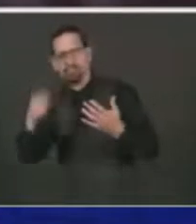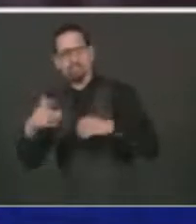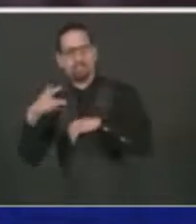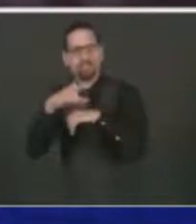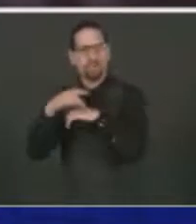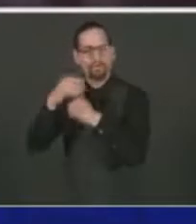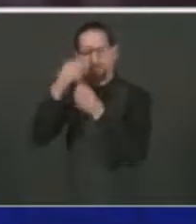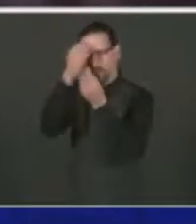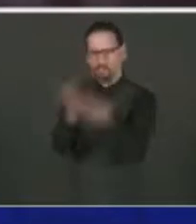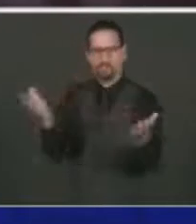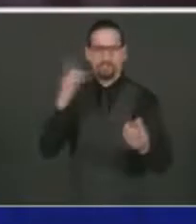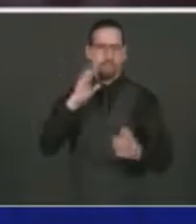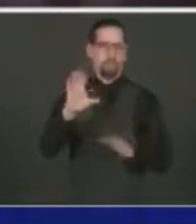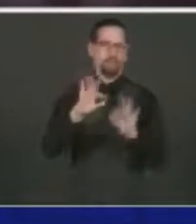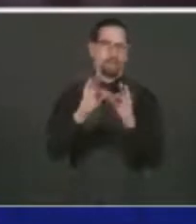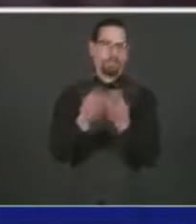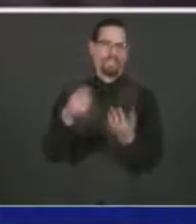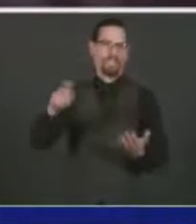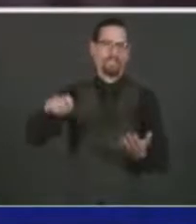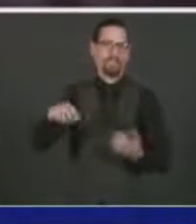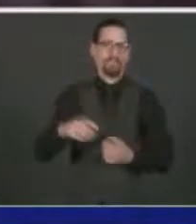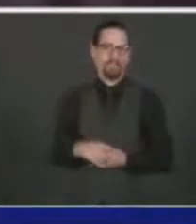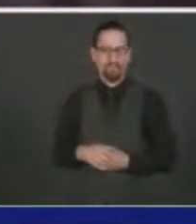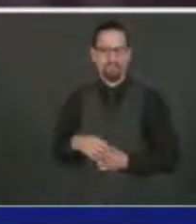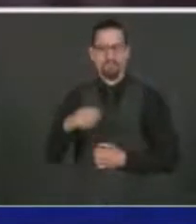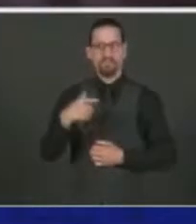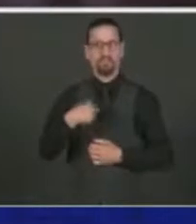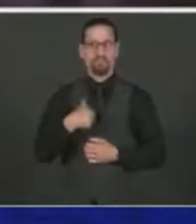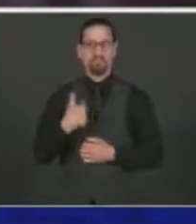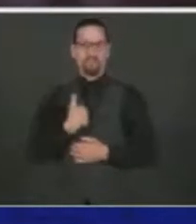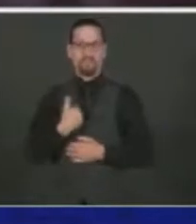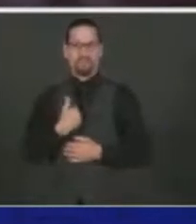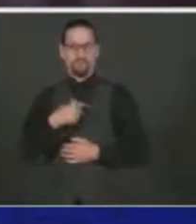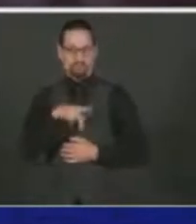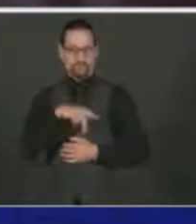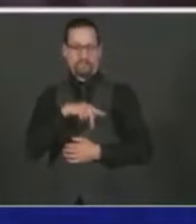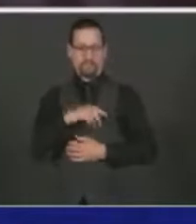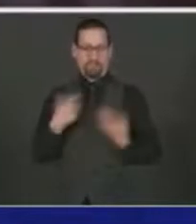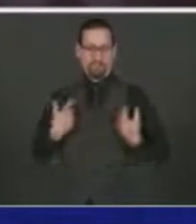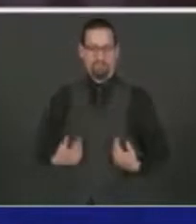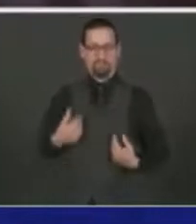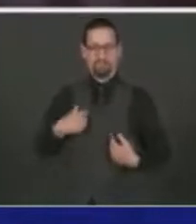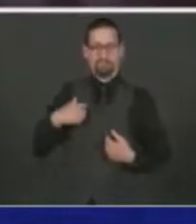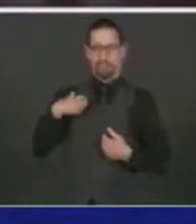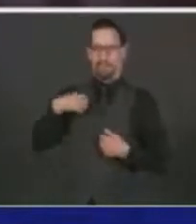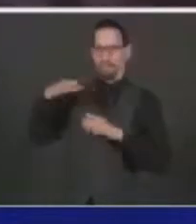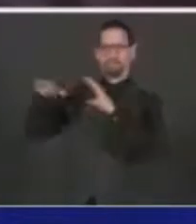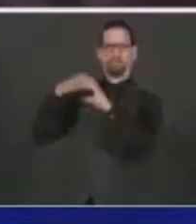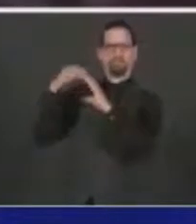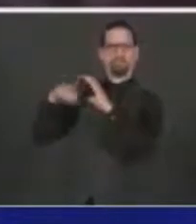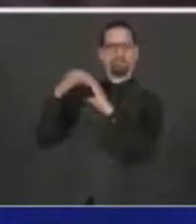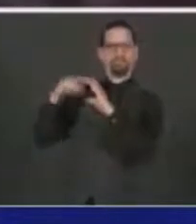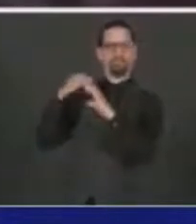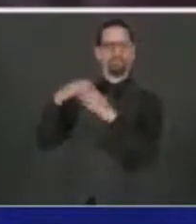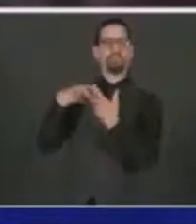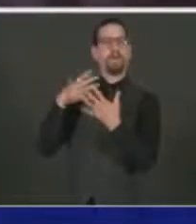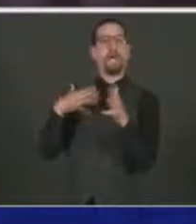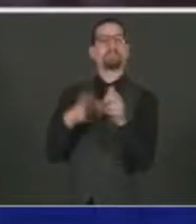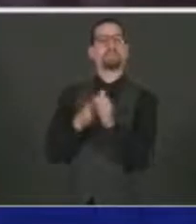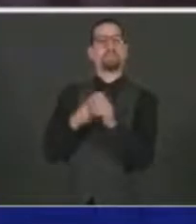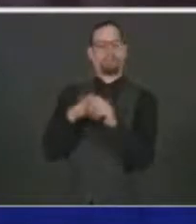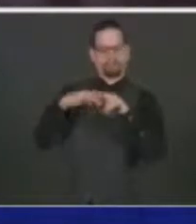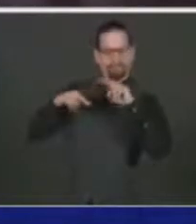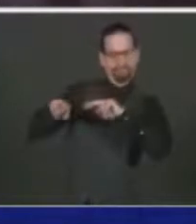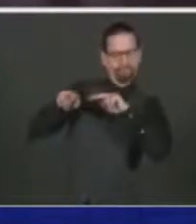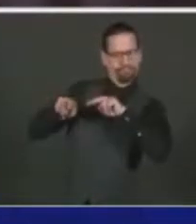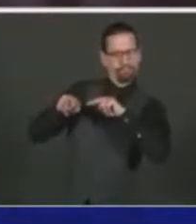I'm personally going to get constant weekly updates on this because this is a statewide public health initiative. And as I